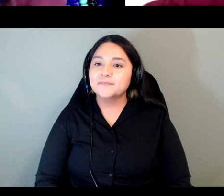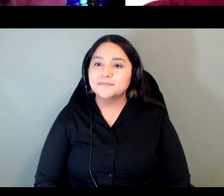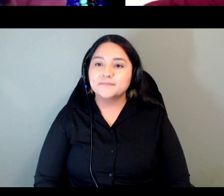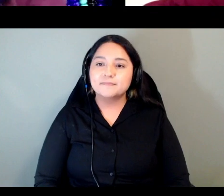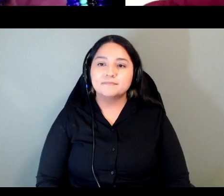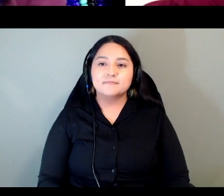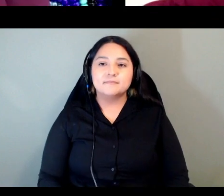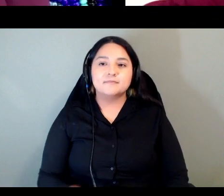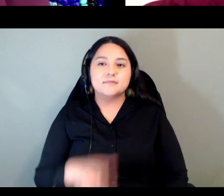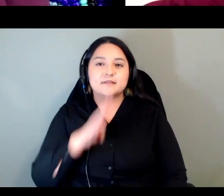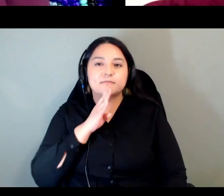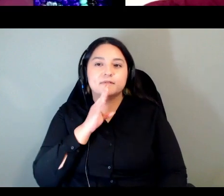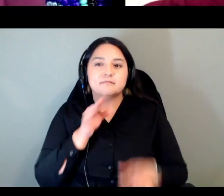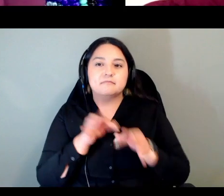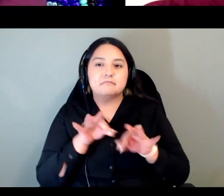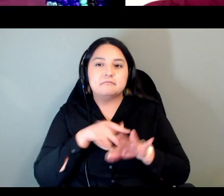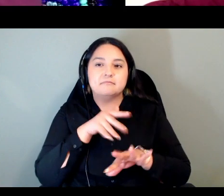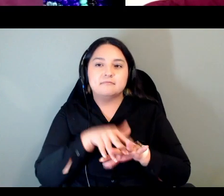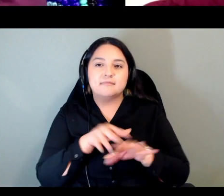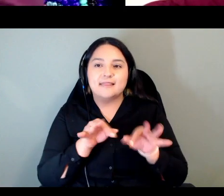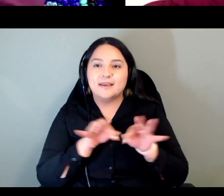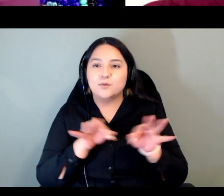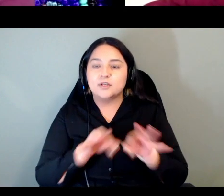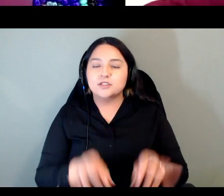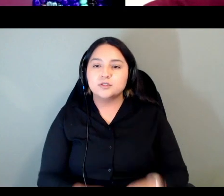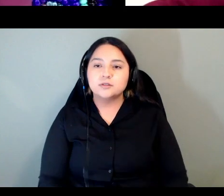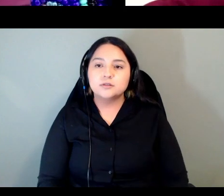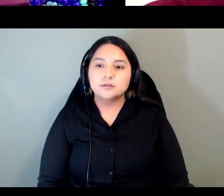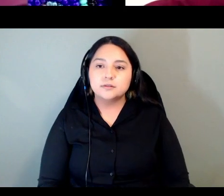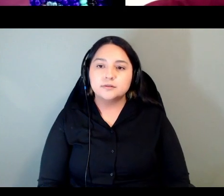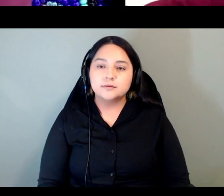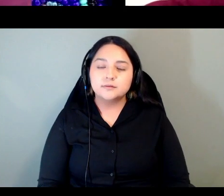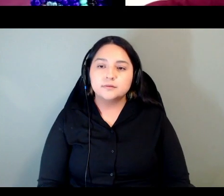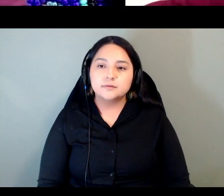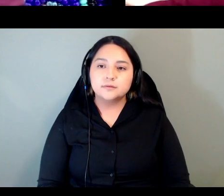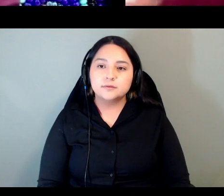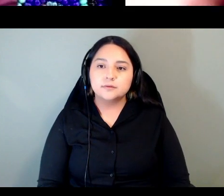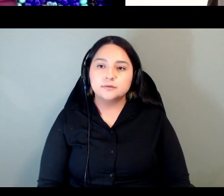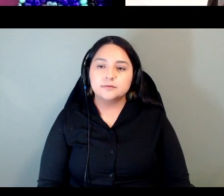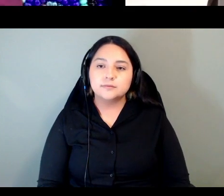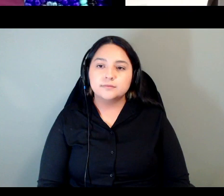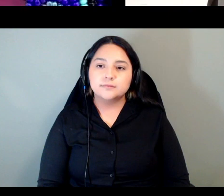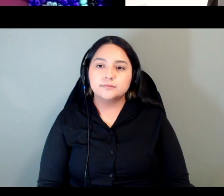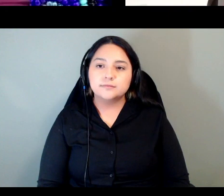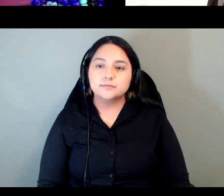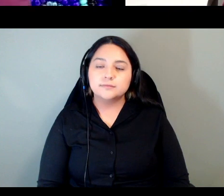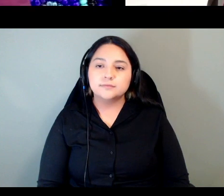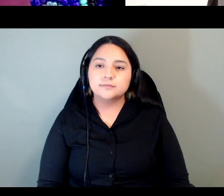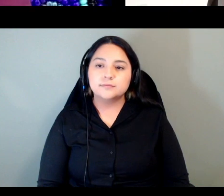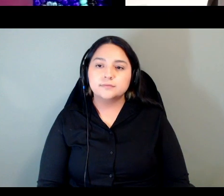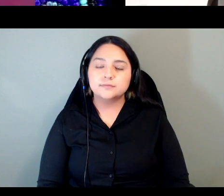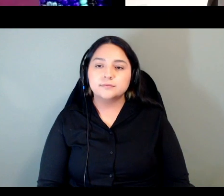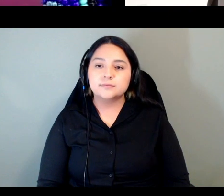Tansikia Wawanots, Heather Souter Deshna Karshan, and Michif, Camperville, Manitoba, Newikin,